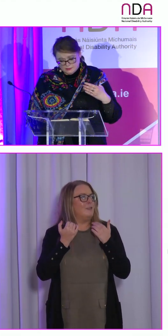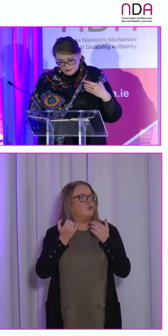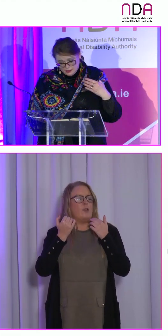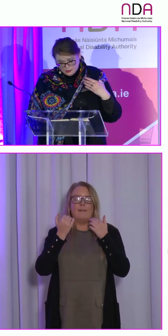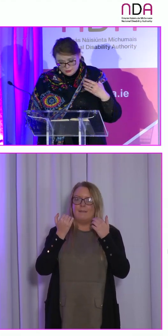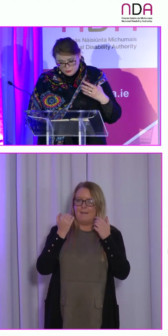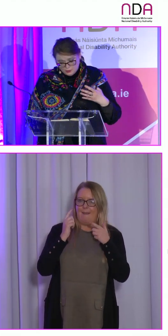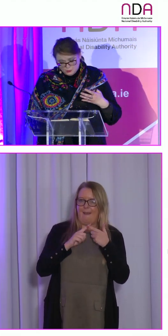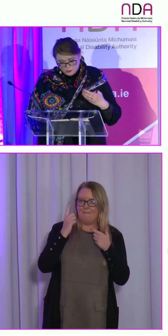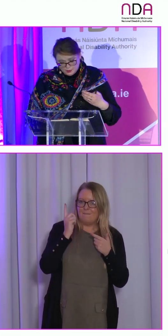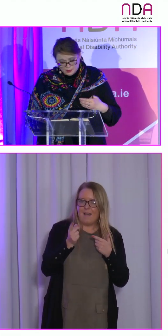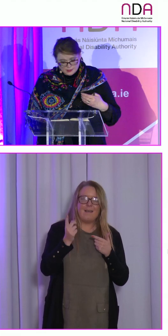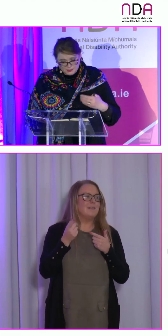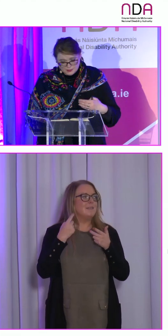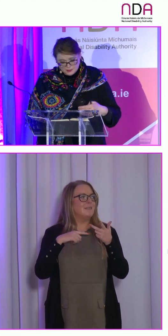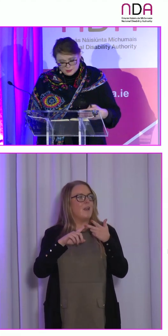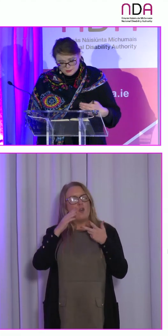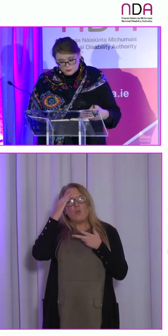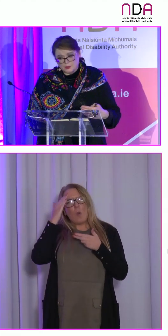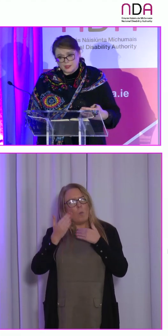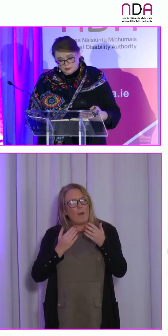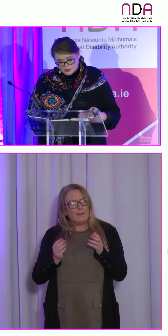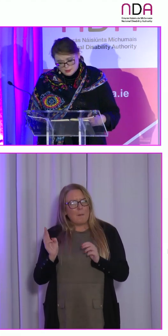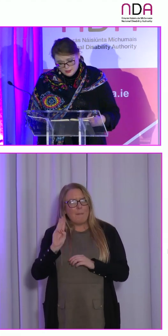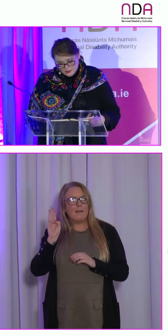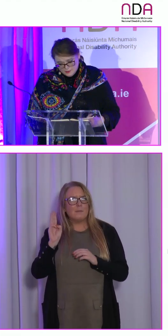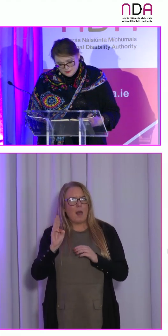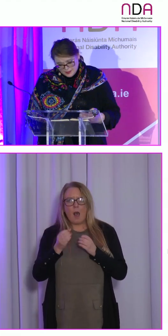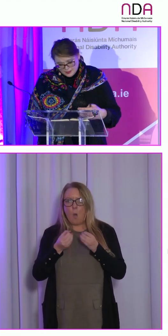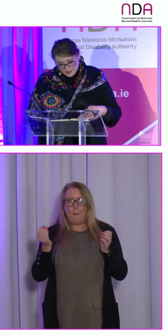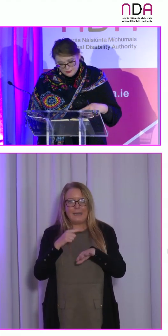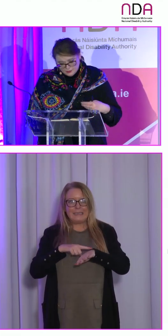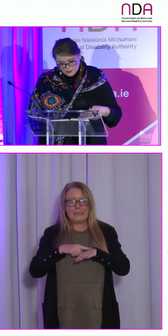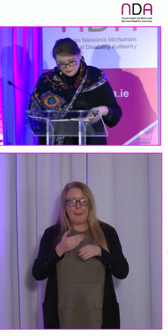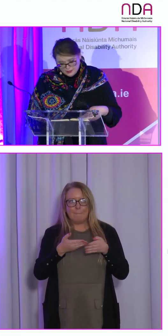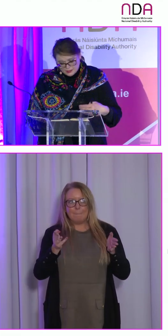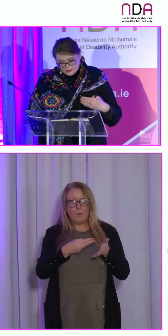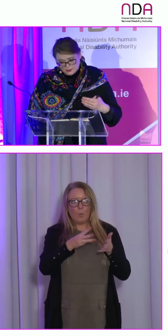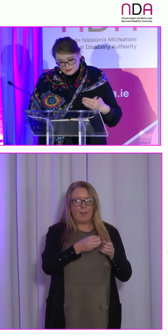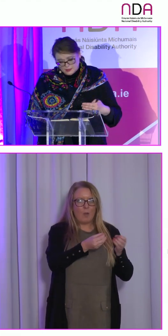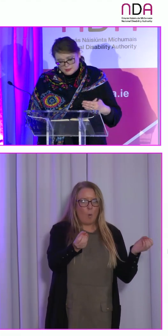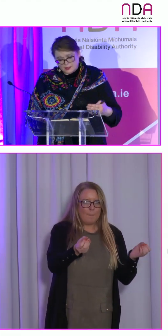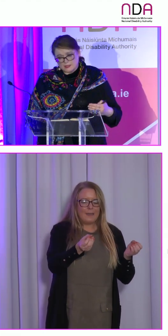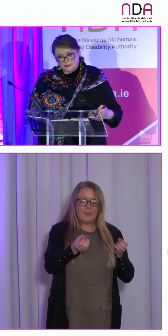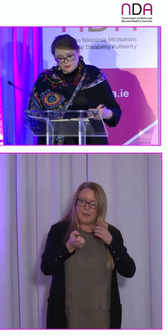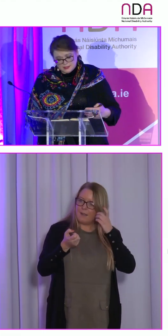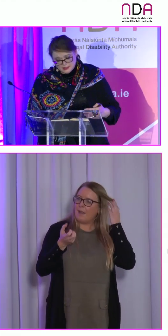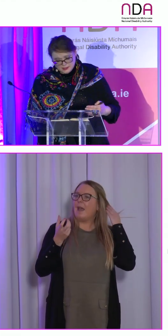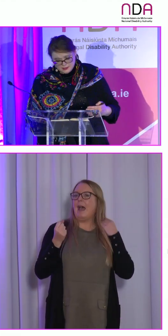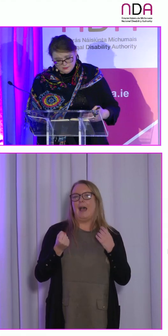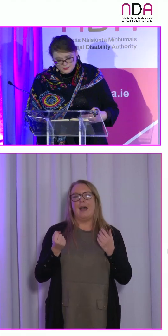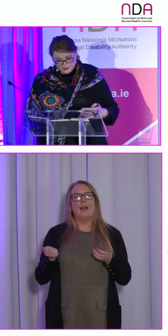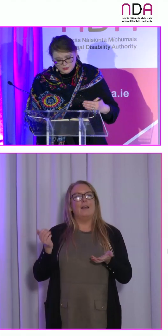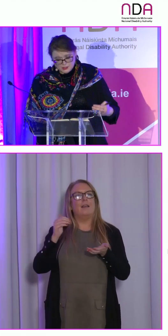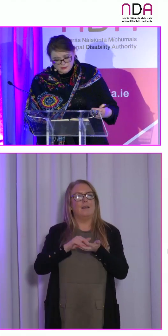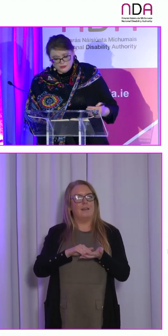and knowing what is possible in terms of opening hours, having arrival and a ticketing experience that